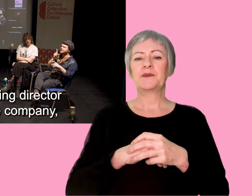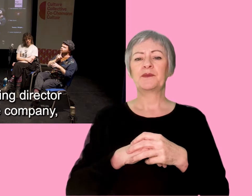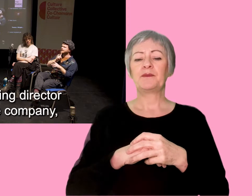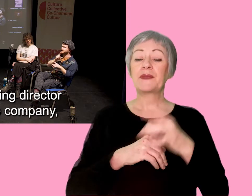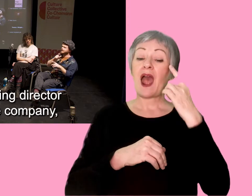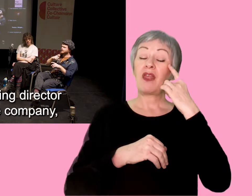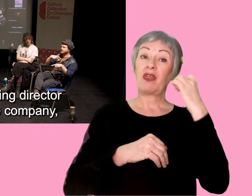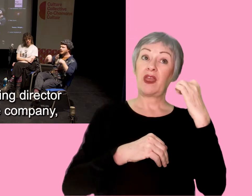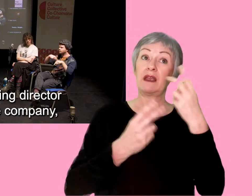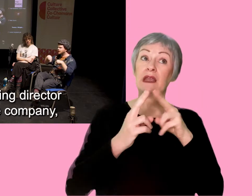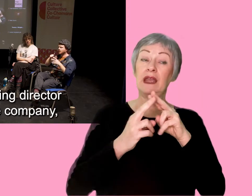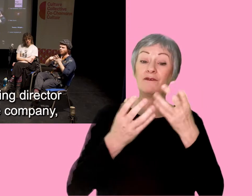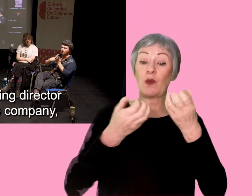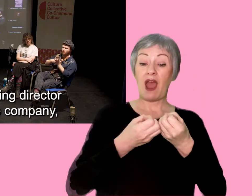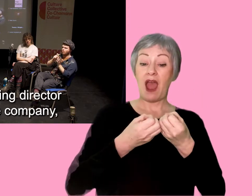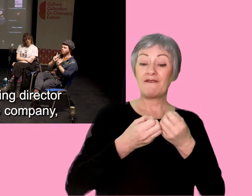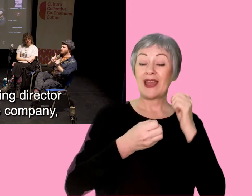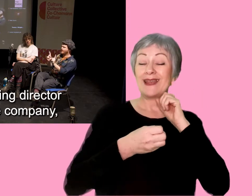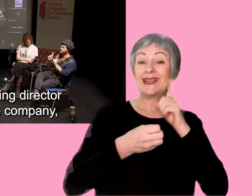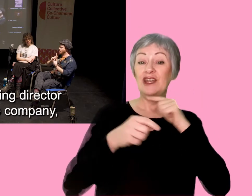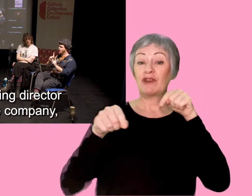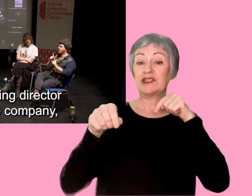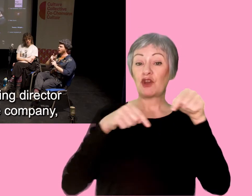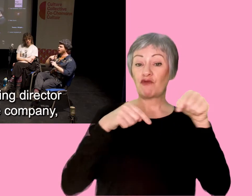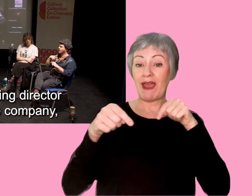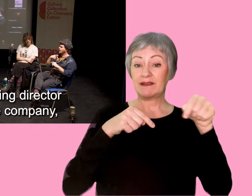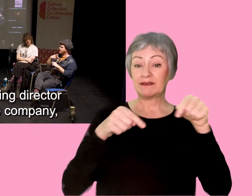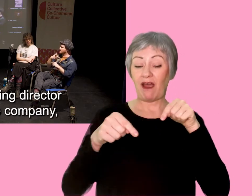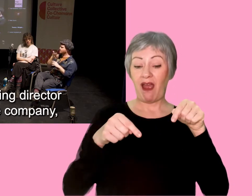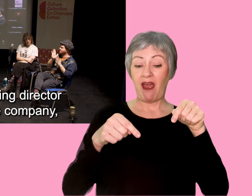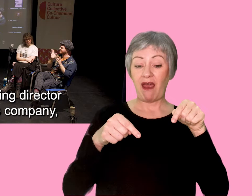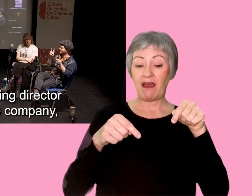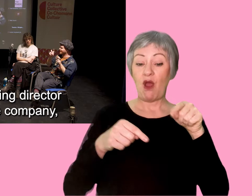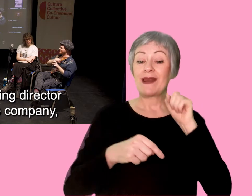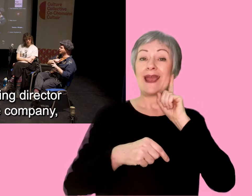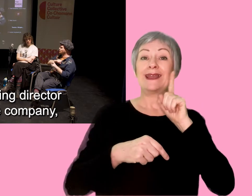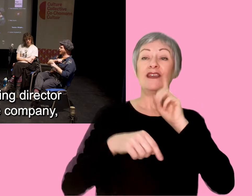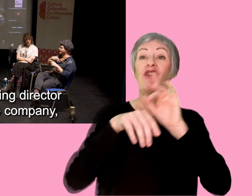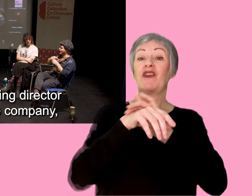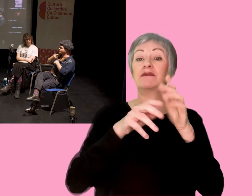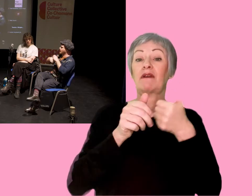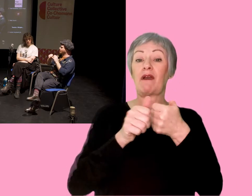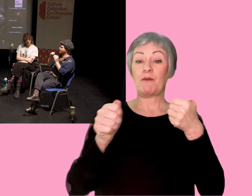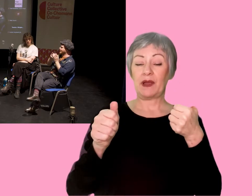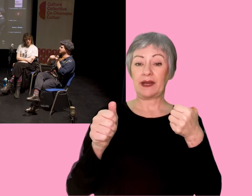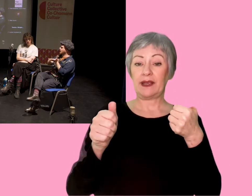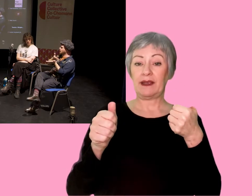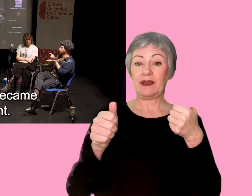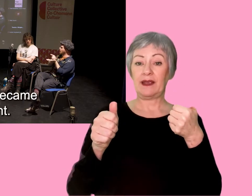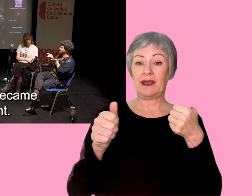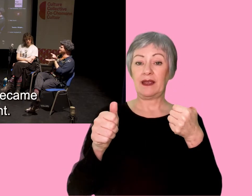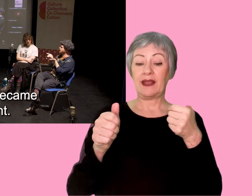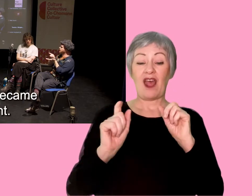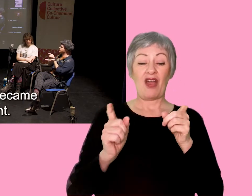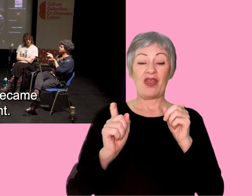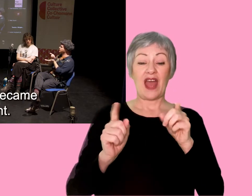I think if you have a hearing director or, with a hearing theatre company,